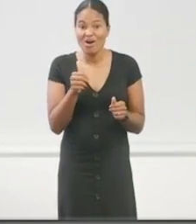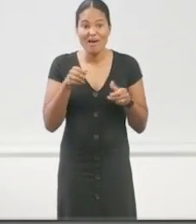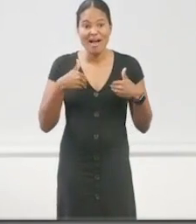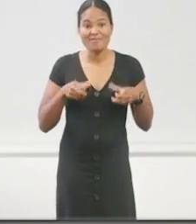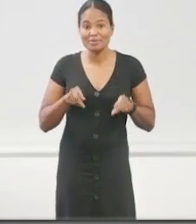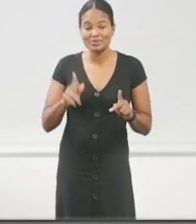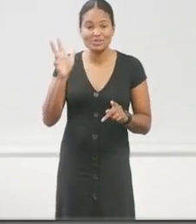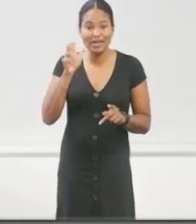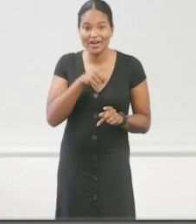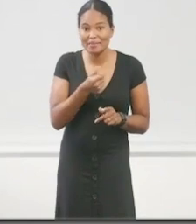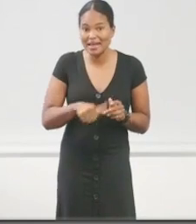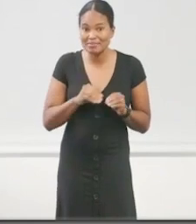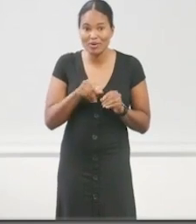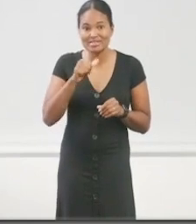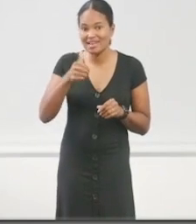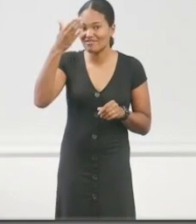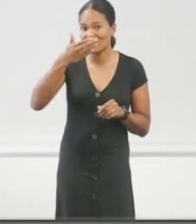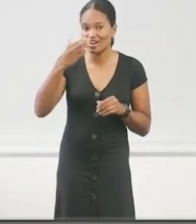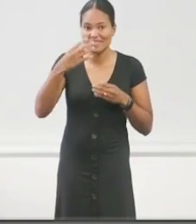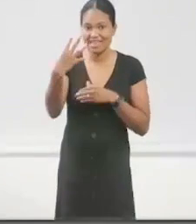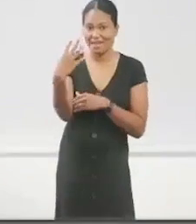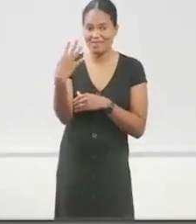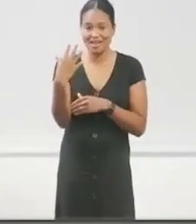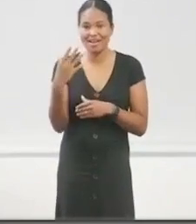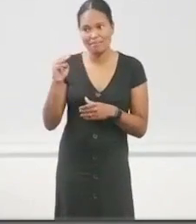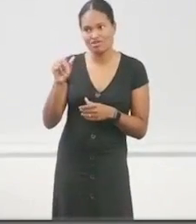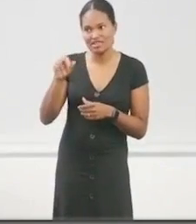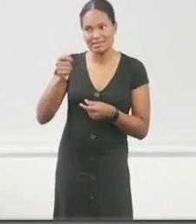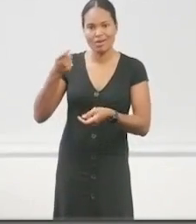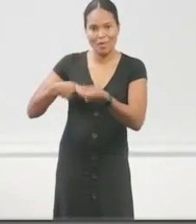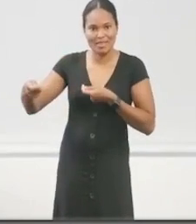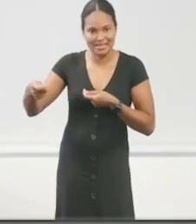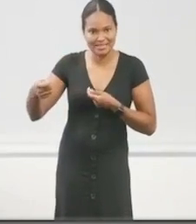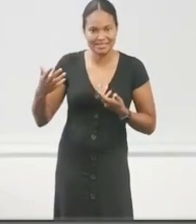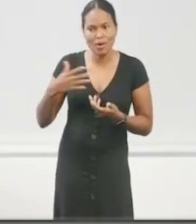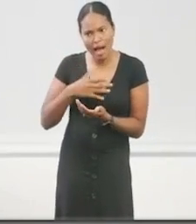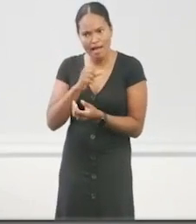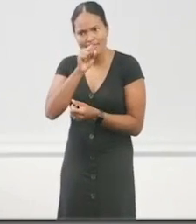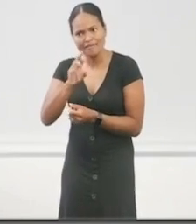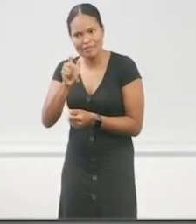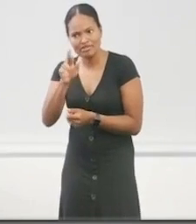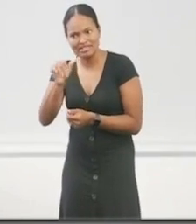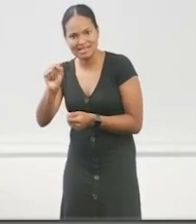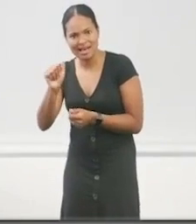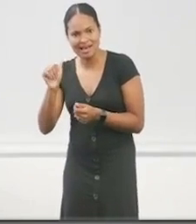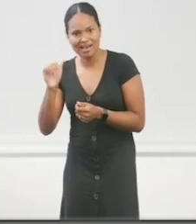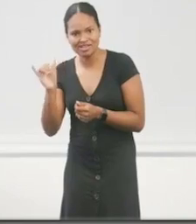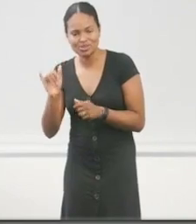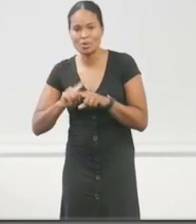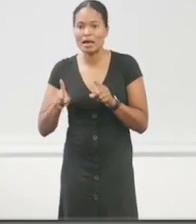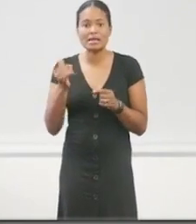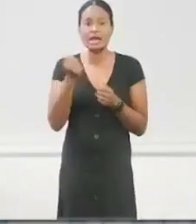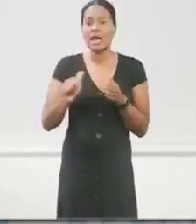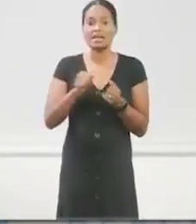he's not in front of the camera that much. I get to see Marissa, and I love seeing Marissa. But any final parting